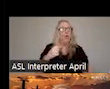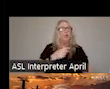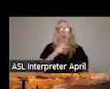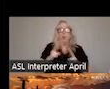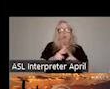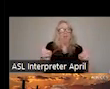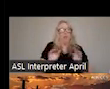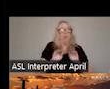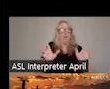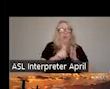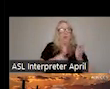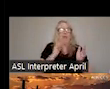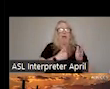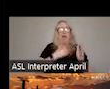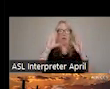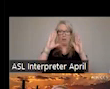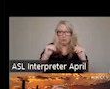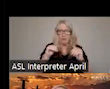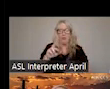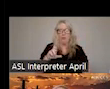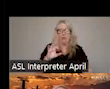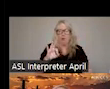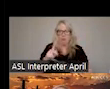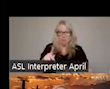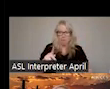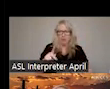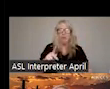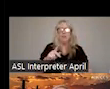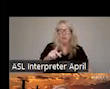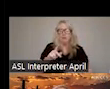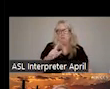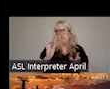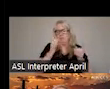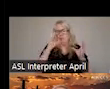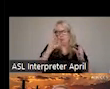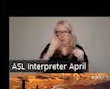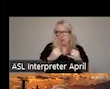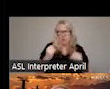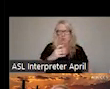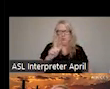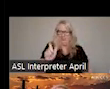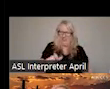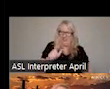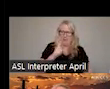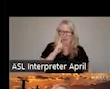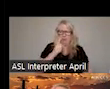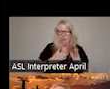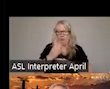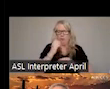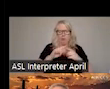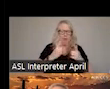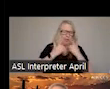our expectations with the RFP that crisis line vendor needed to be accredited through Lifeline